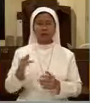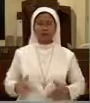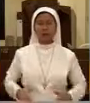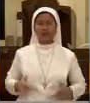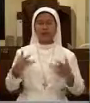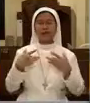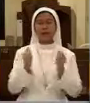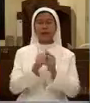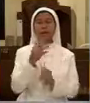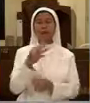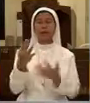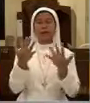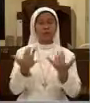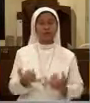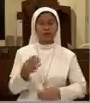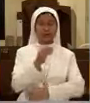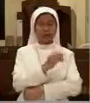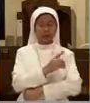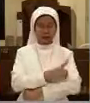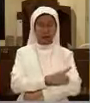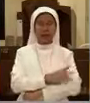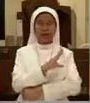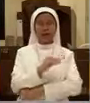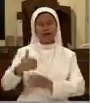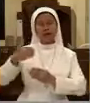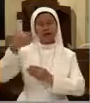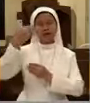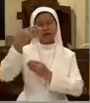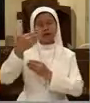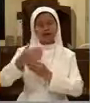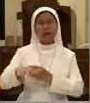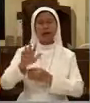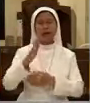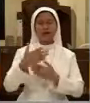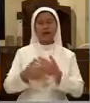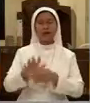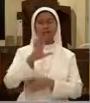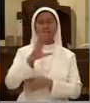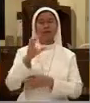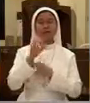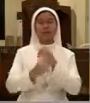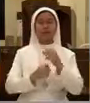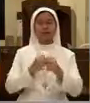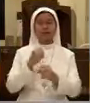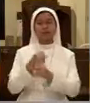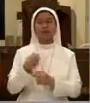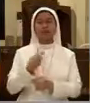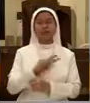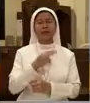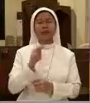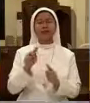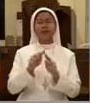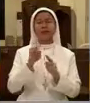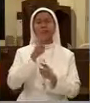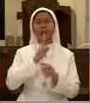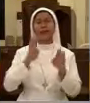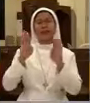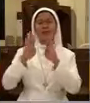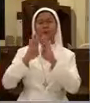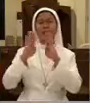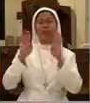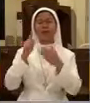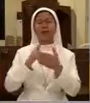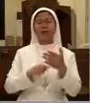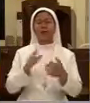today and beyond 500 years. We should be open to what the Lord